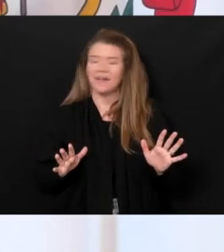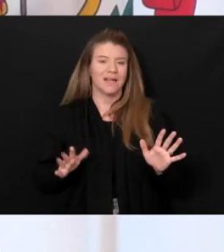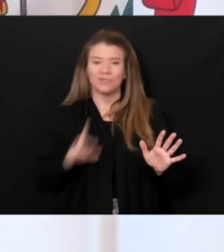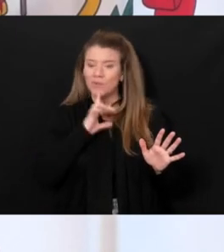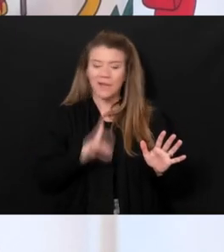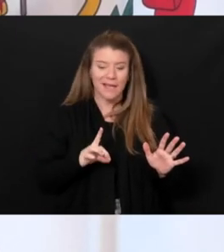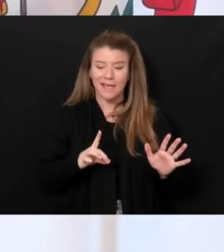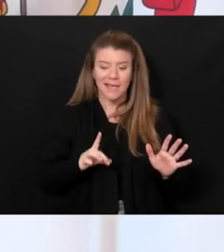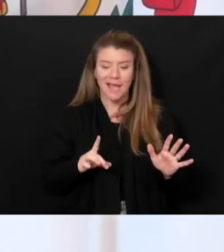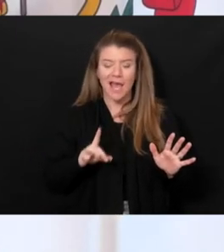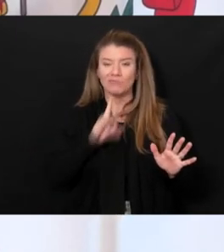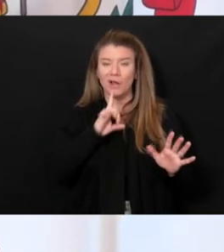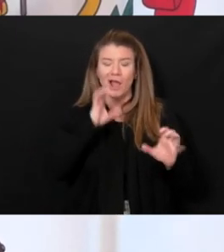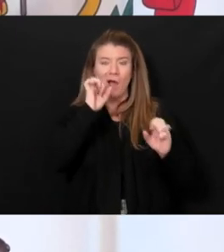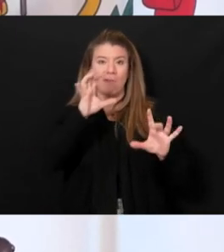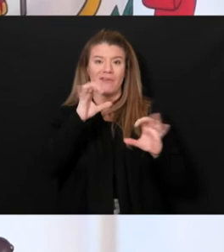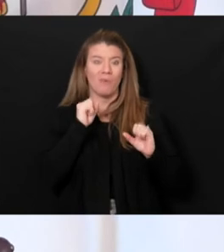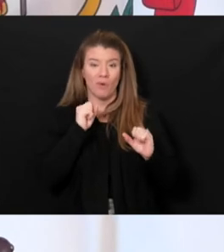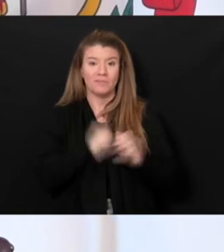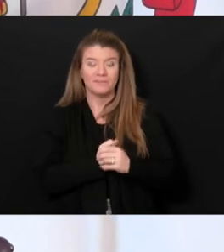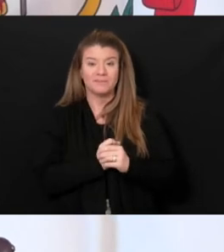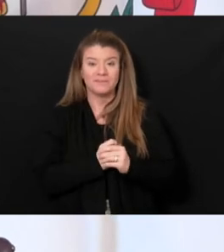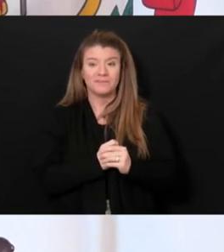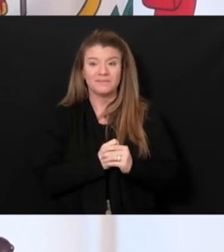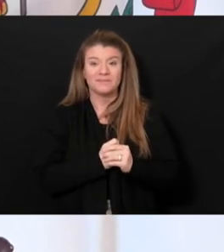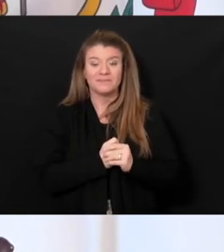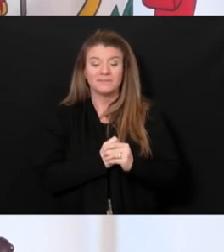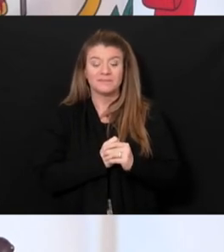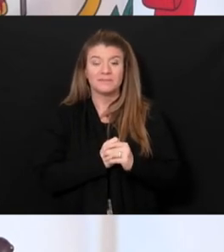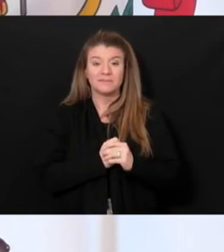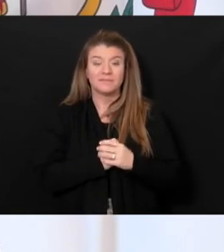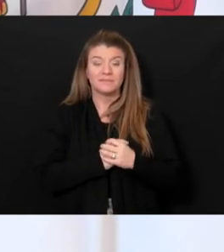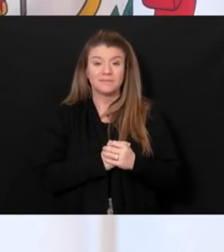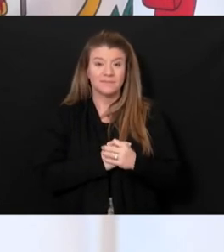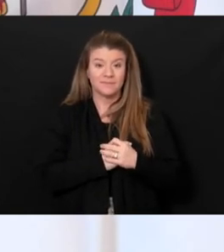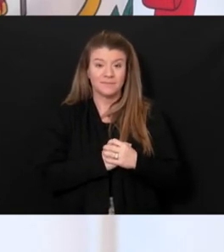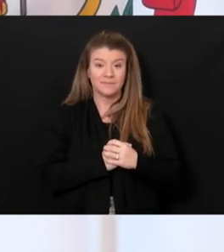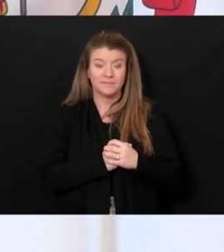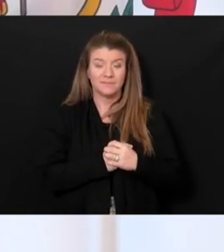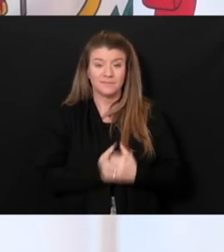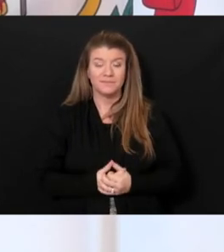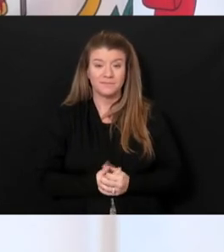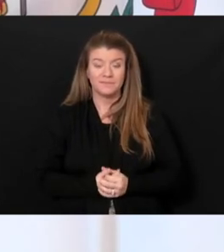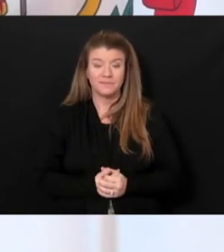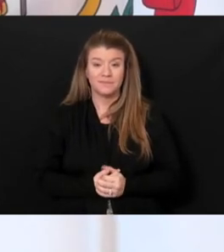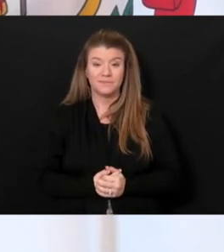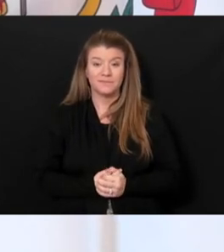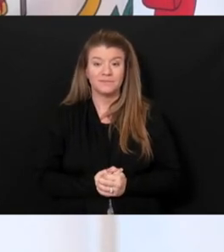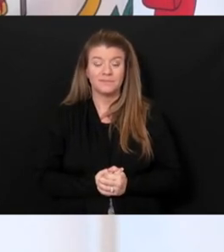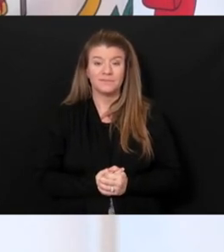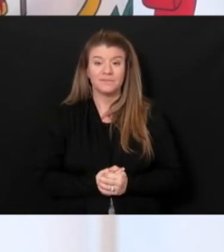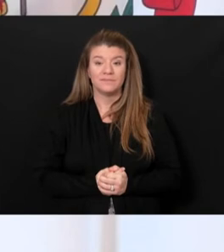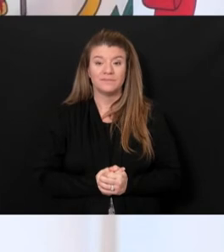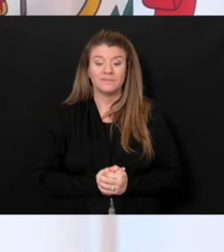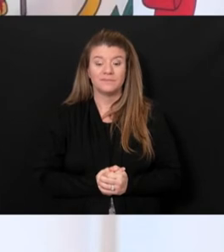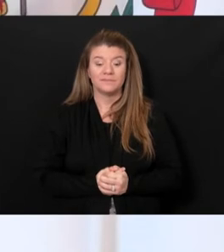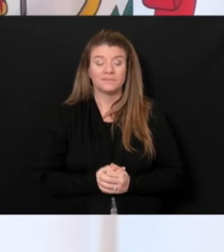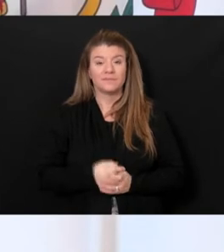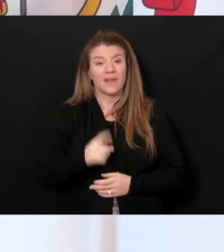absolutely unbelievable. And to throw off on that, no, West Virginia, don't put up with